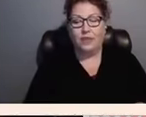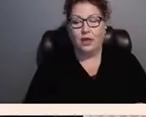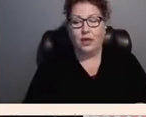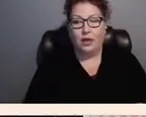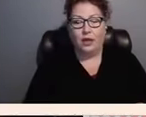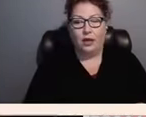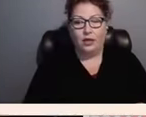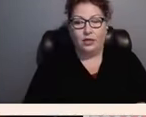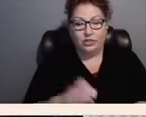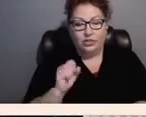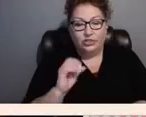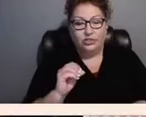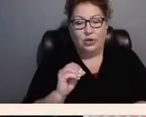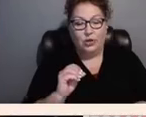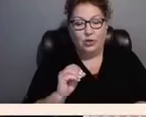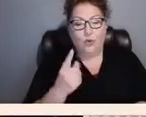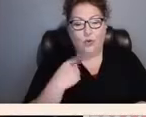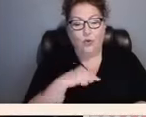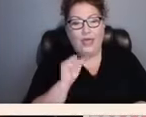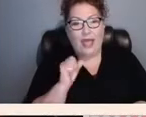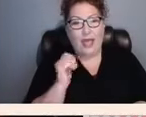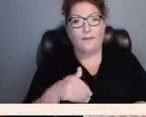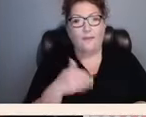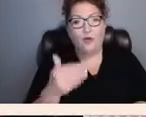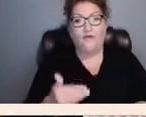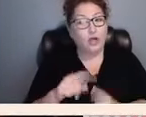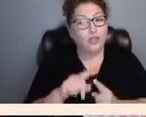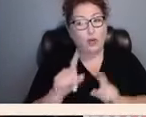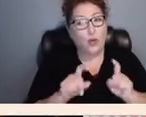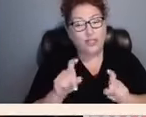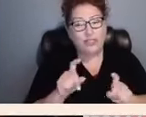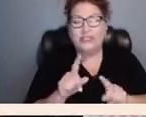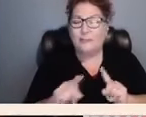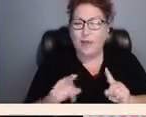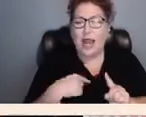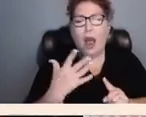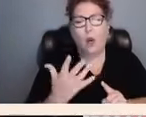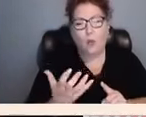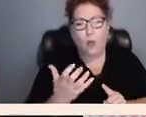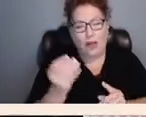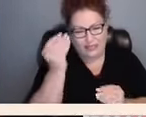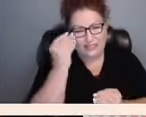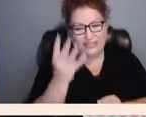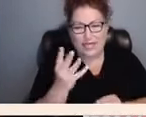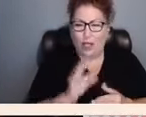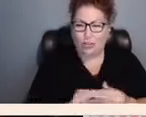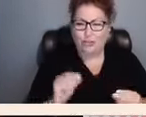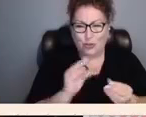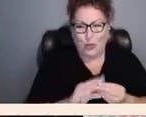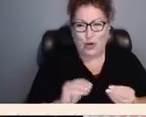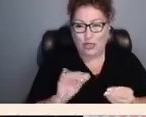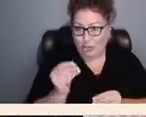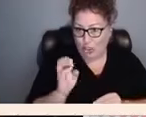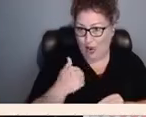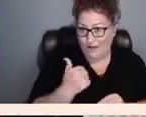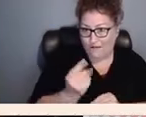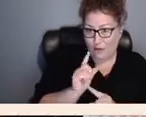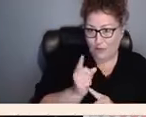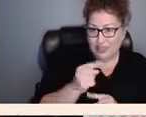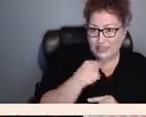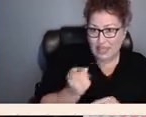So we can move on to questions, but I want to tell a story. Joe, do I have a couple minutes to tell a story?